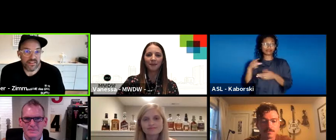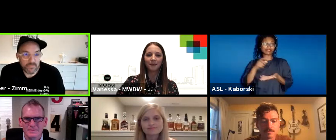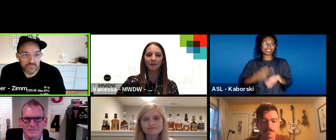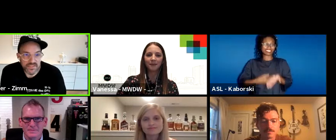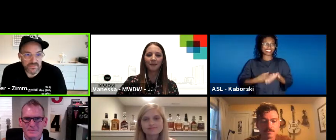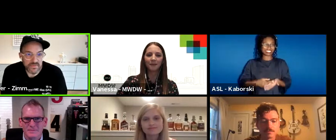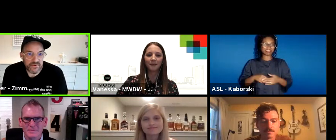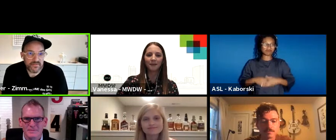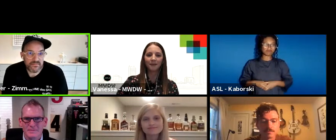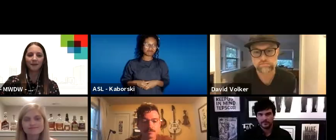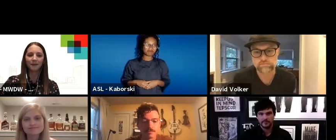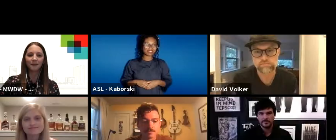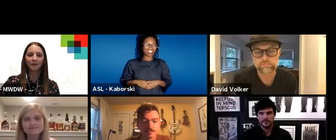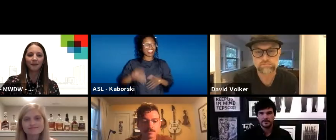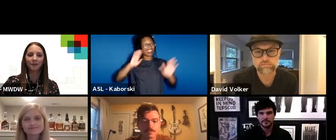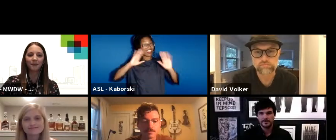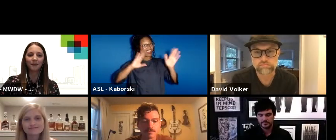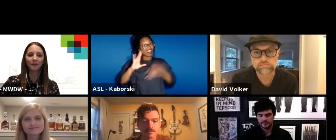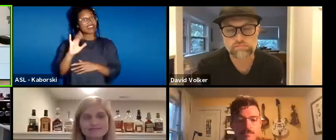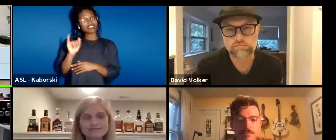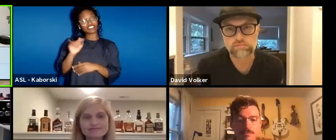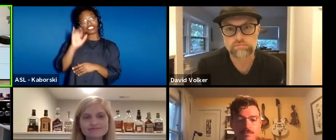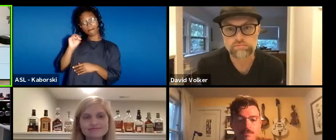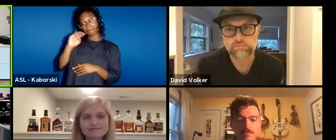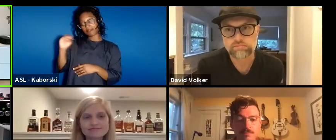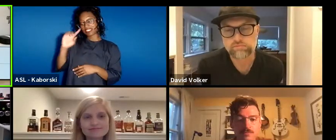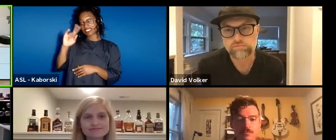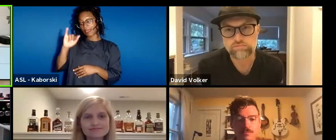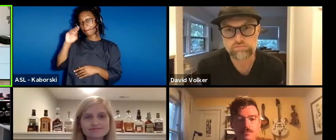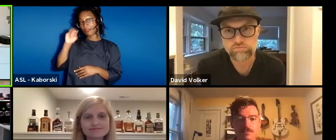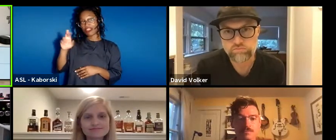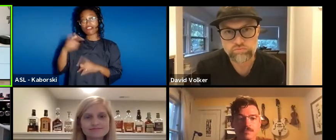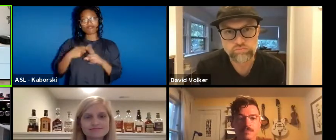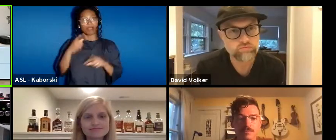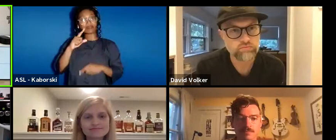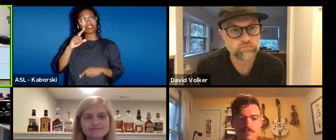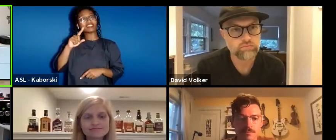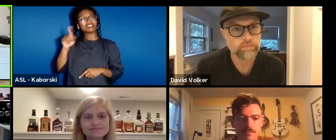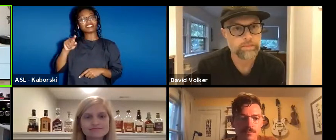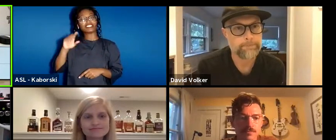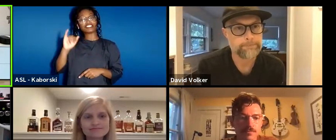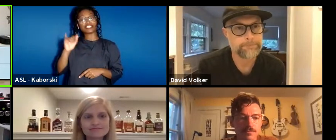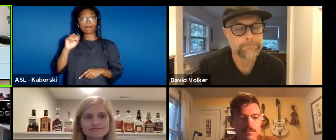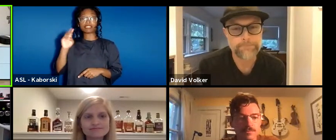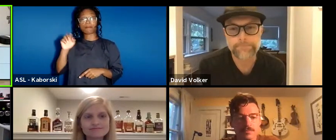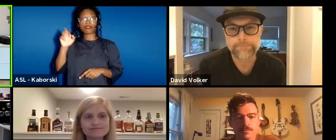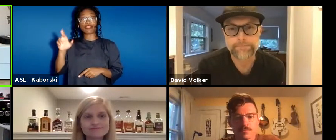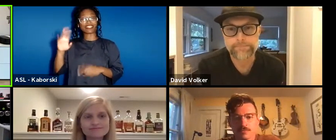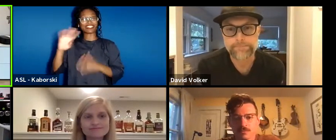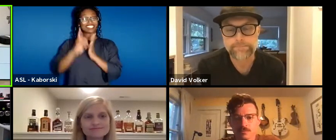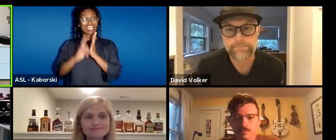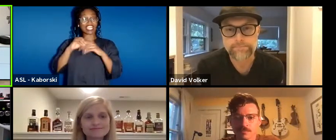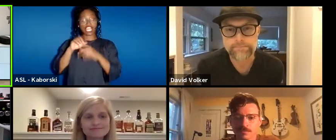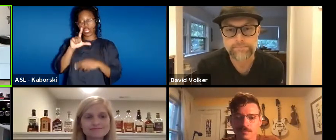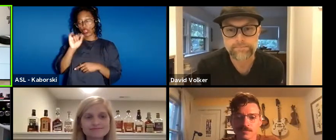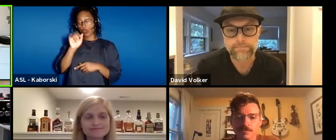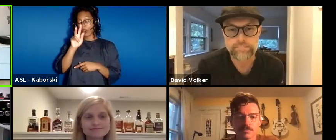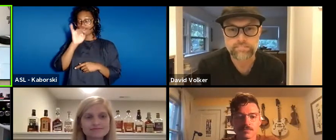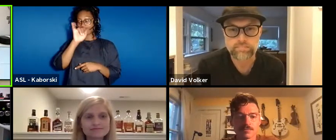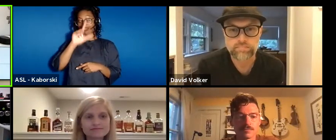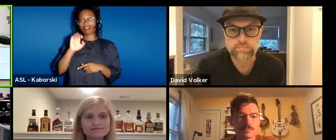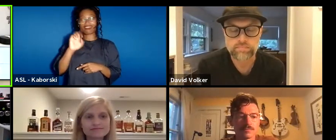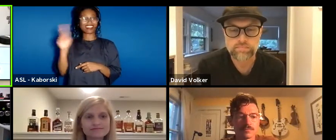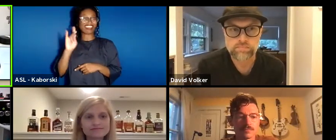Hey everybody, I'm Jim Zimmer from Zimmer Design in Louisville, Kentucky. And tonight we're going to be talking to all